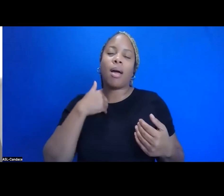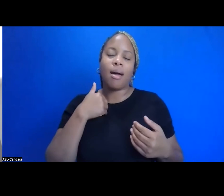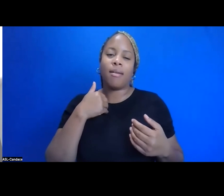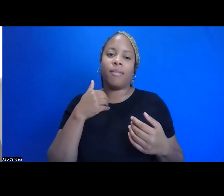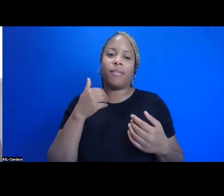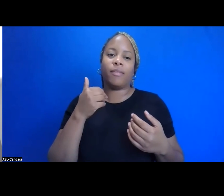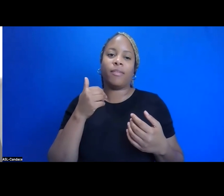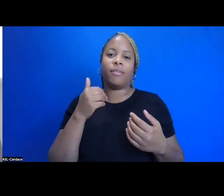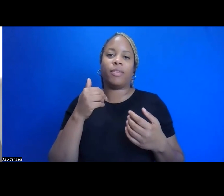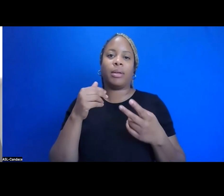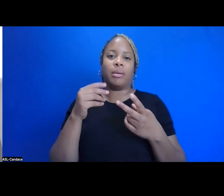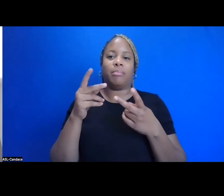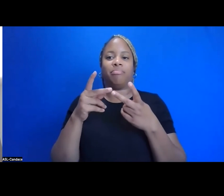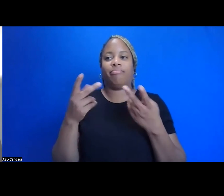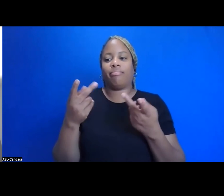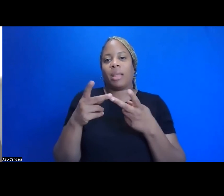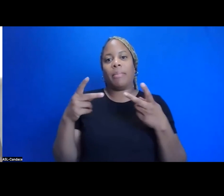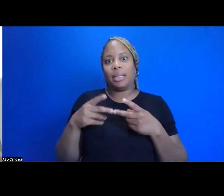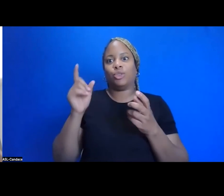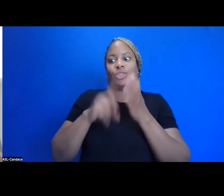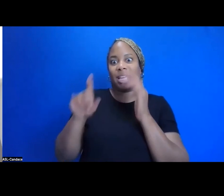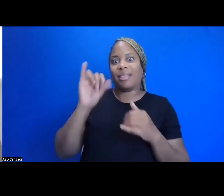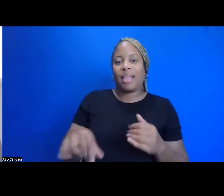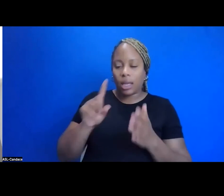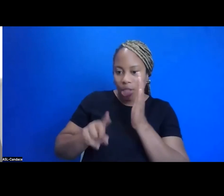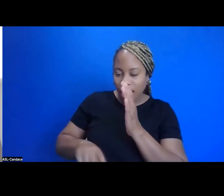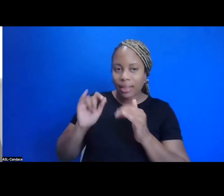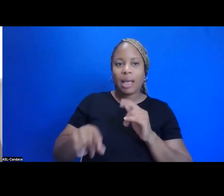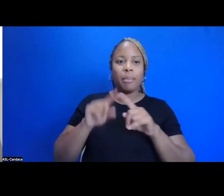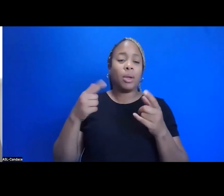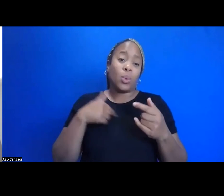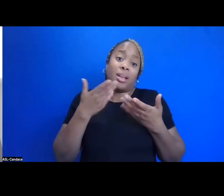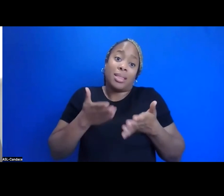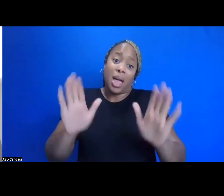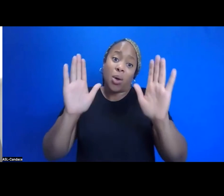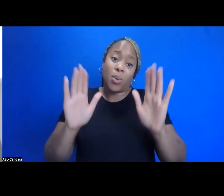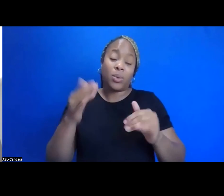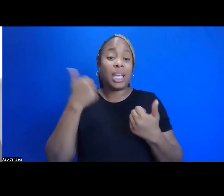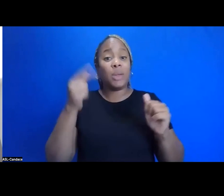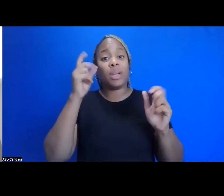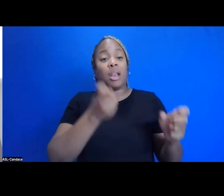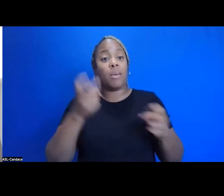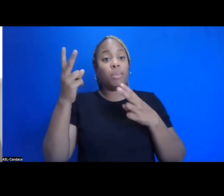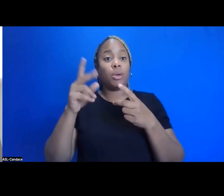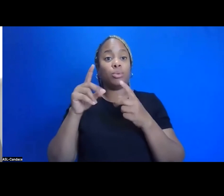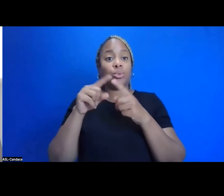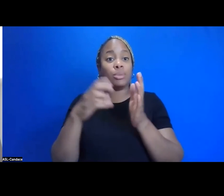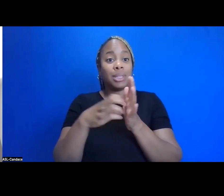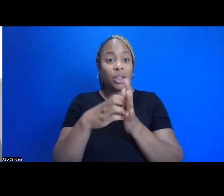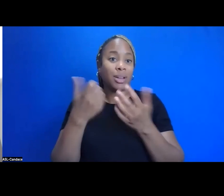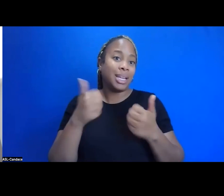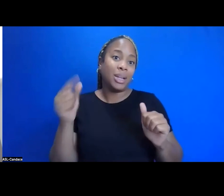to check that, but we basically allow for it. So anyone can upload to Sidecard. You have